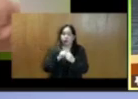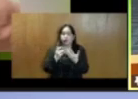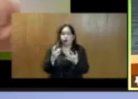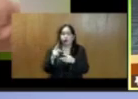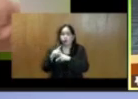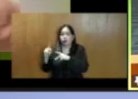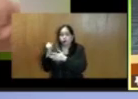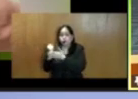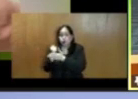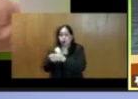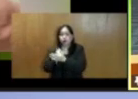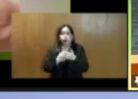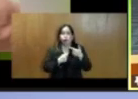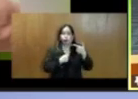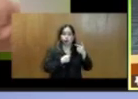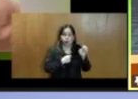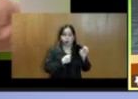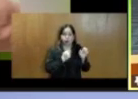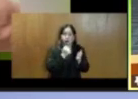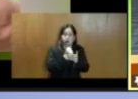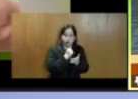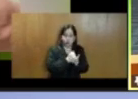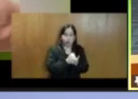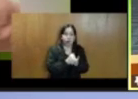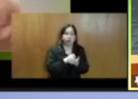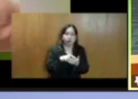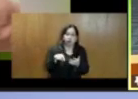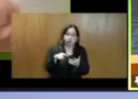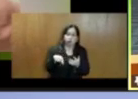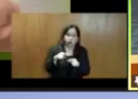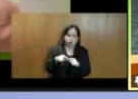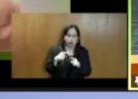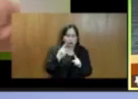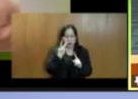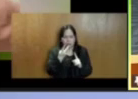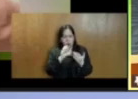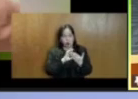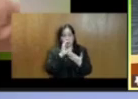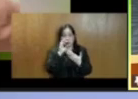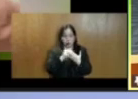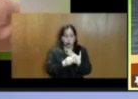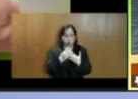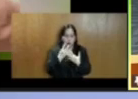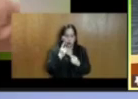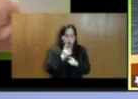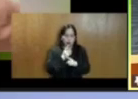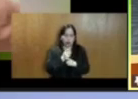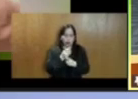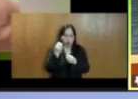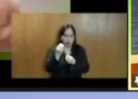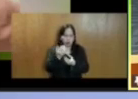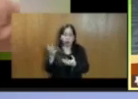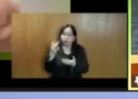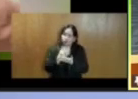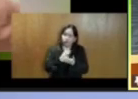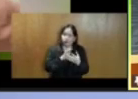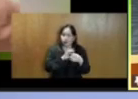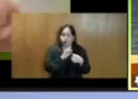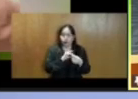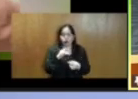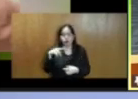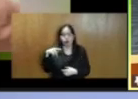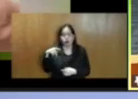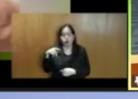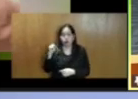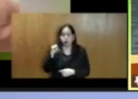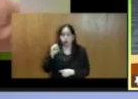subjects, general education, etc. I was just looking at the curriculum and I was saying to Sir Pelayo